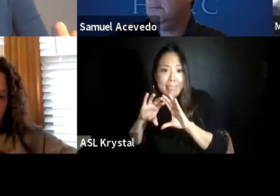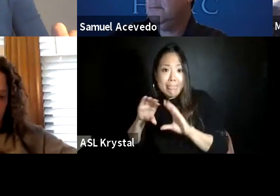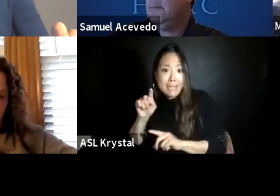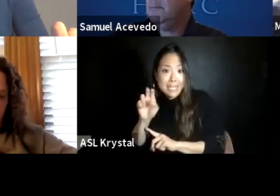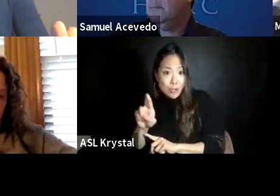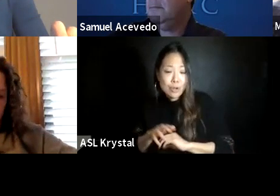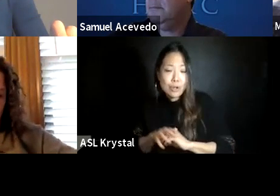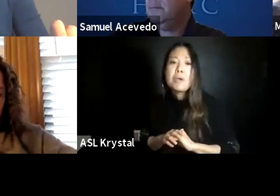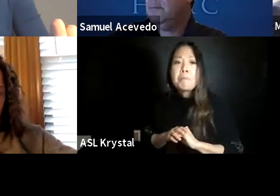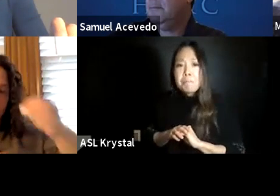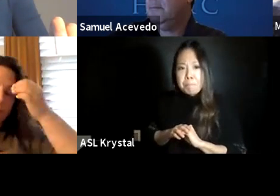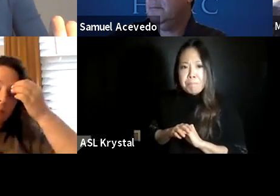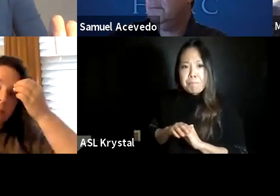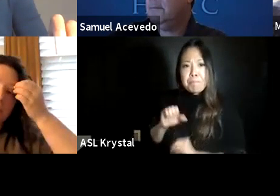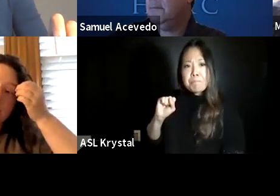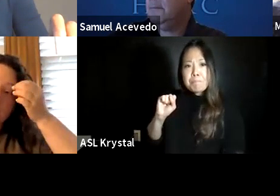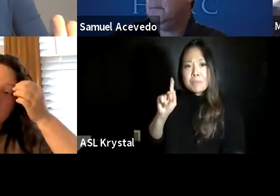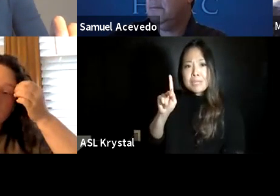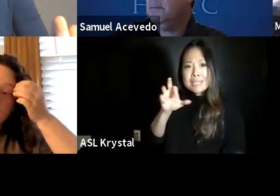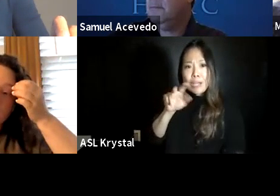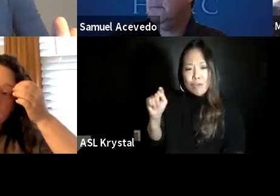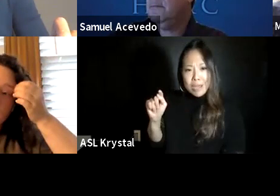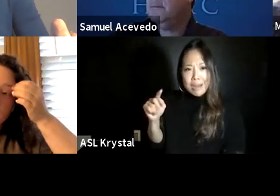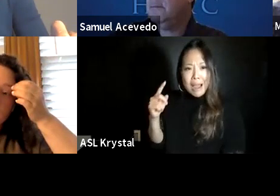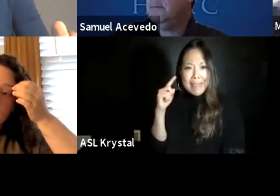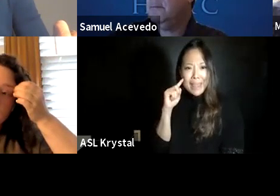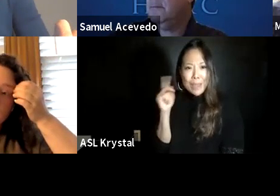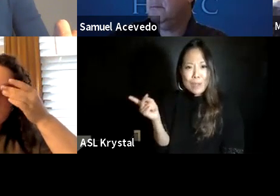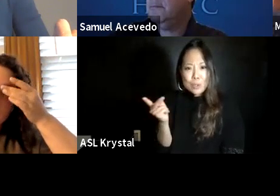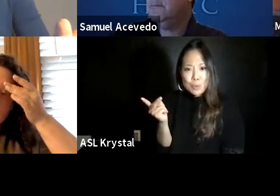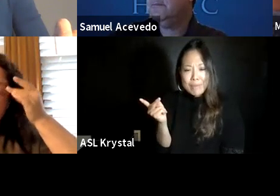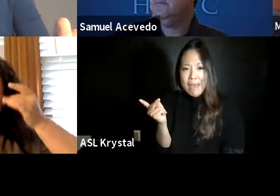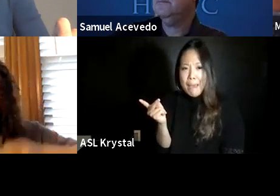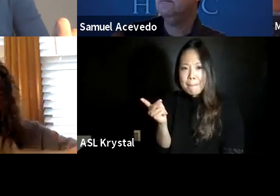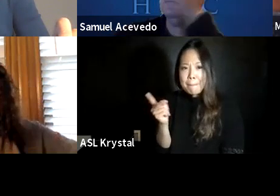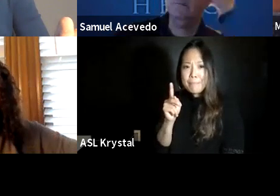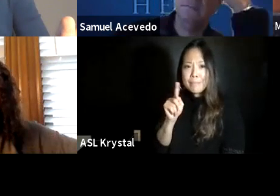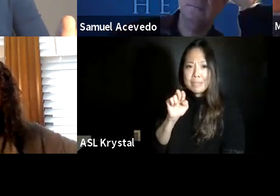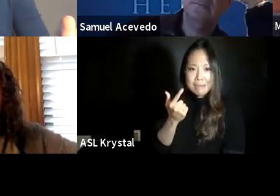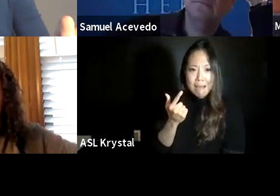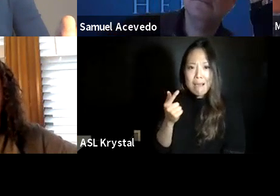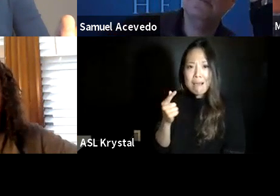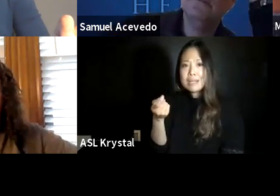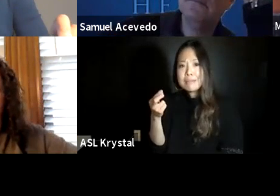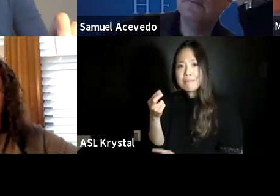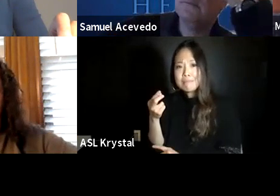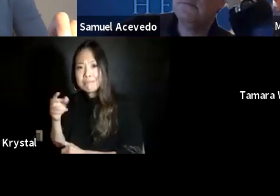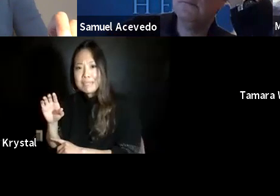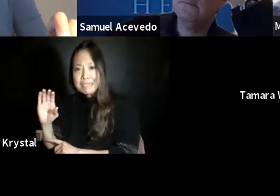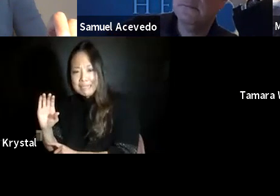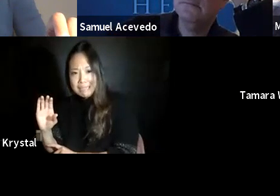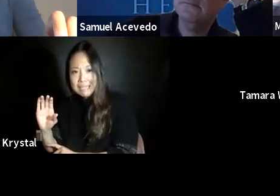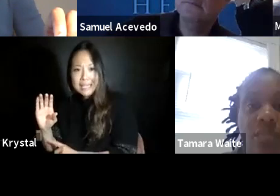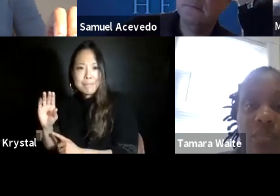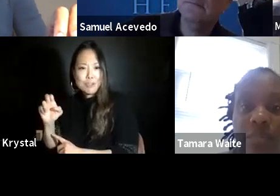think you both may be saying something fairly similar, because I think the size of the tiers were fairly proportional to begin